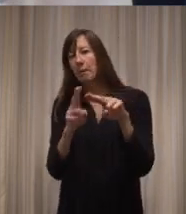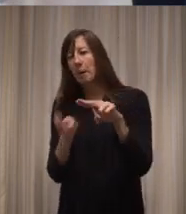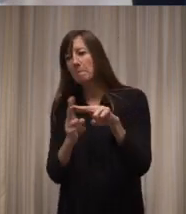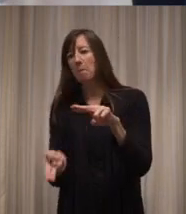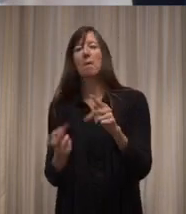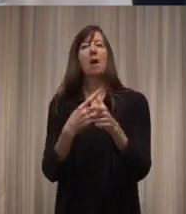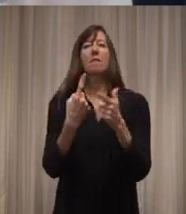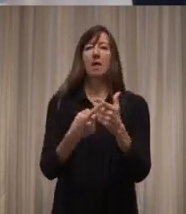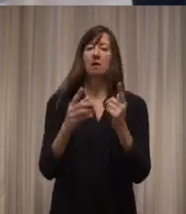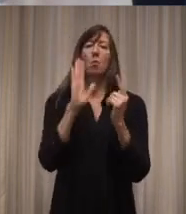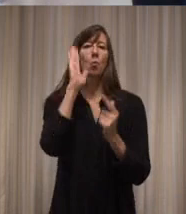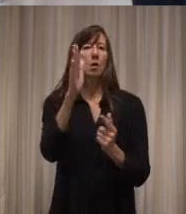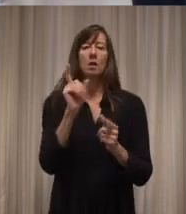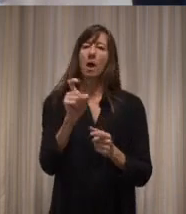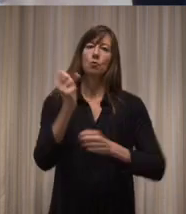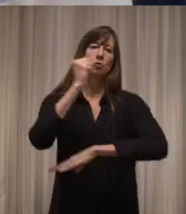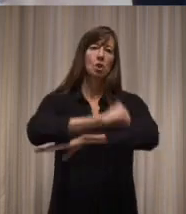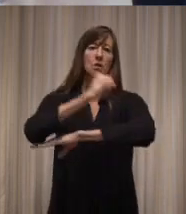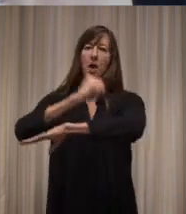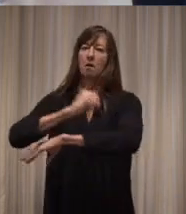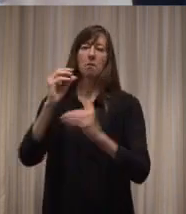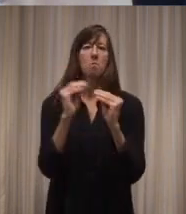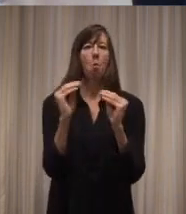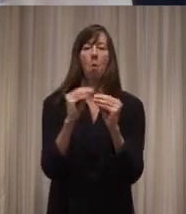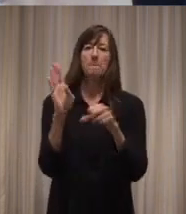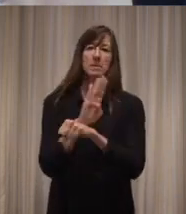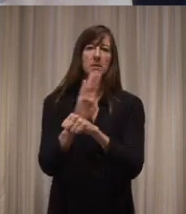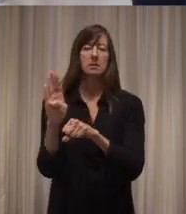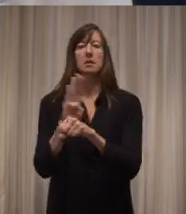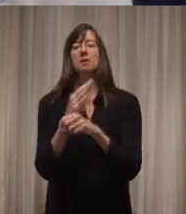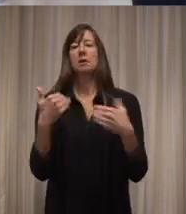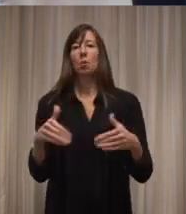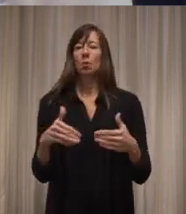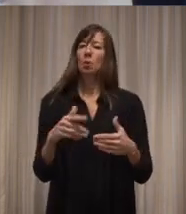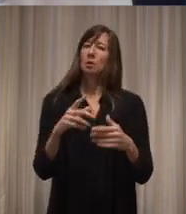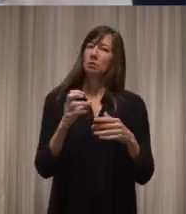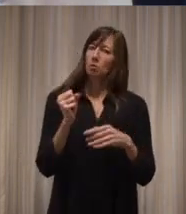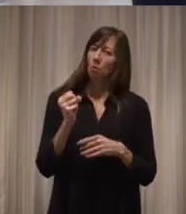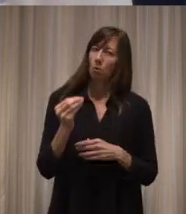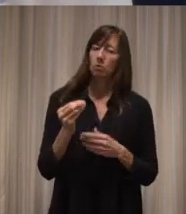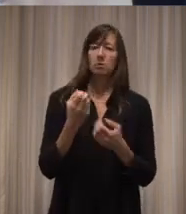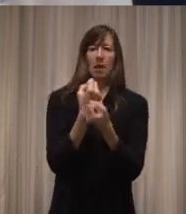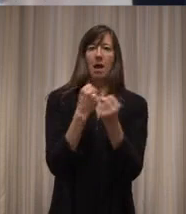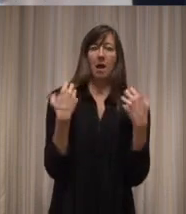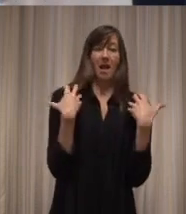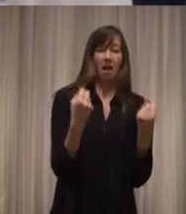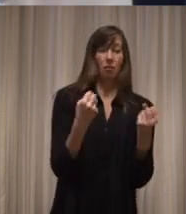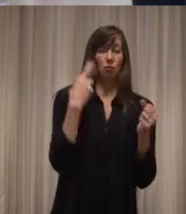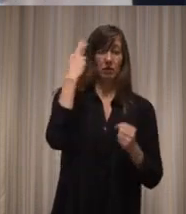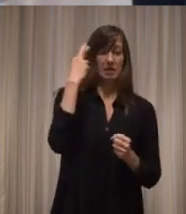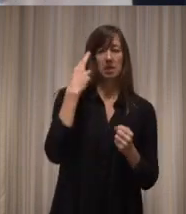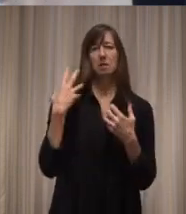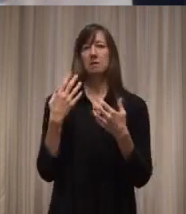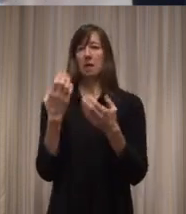of our interests, not just for public health reasons, but also for economic reasons, that we work collectively to flatten